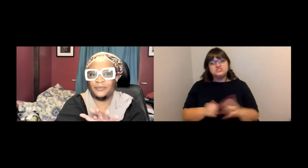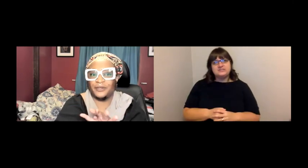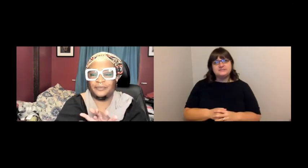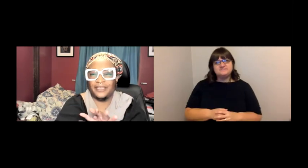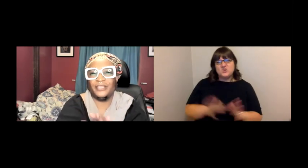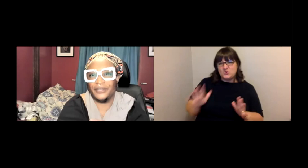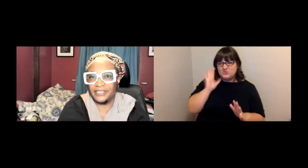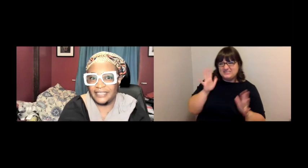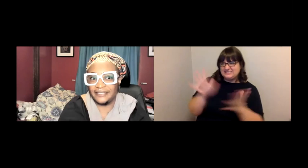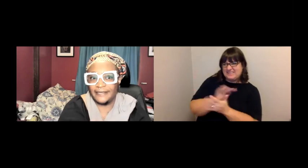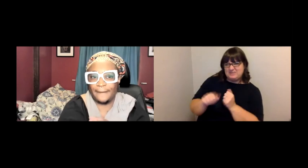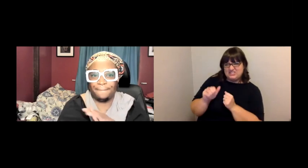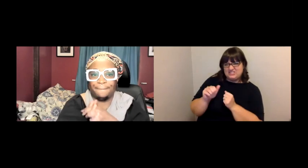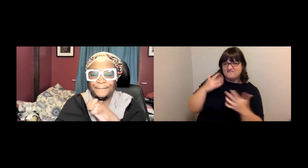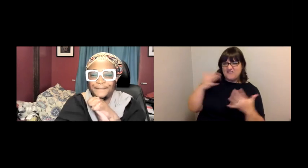the same room. You understand.